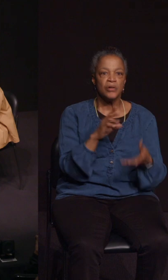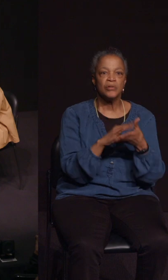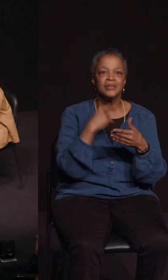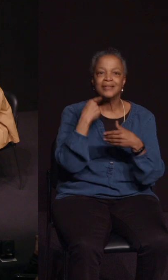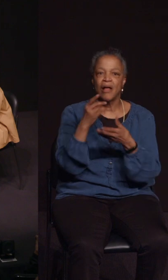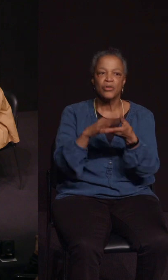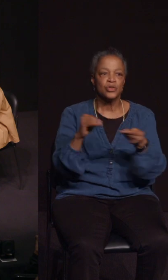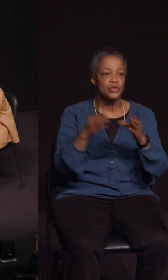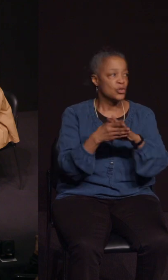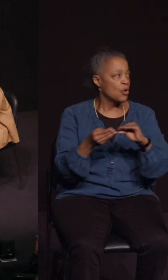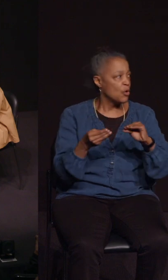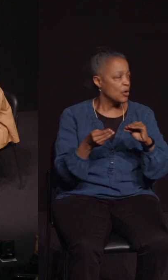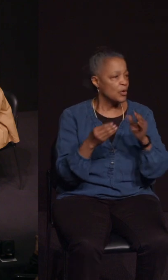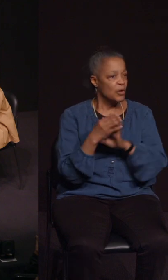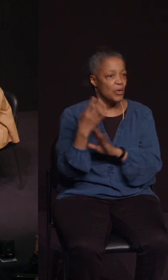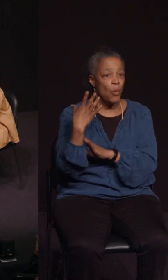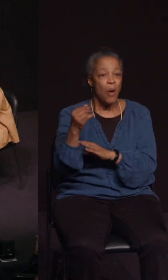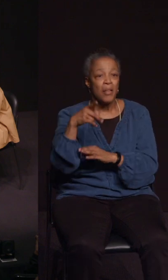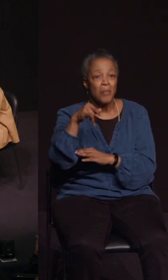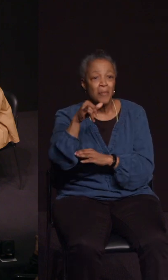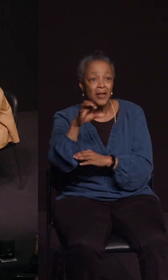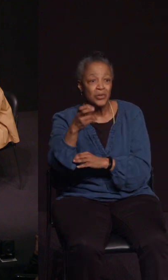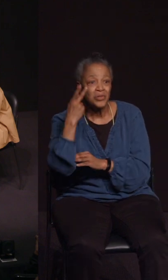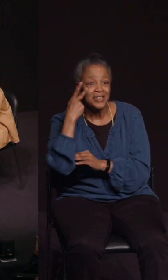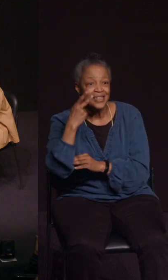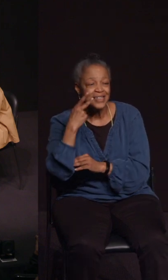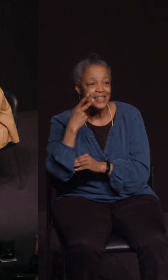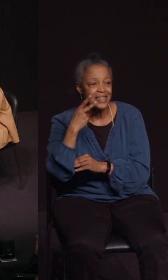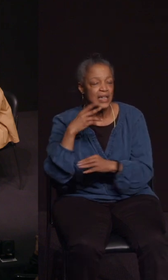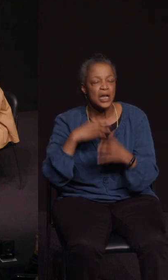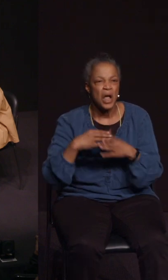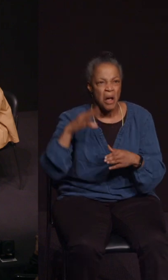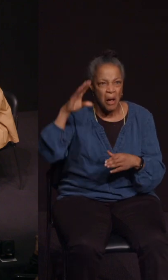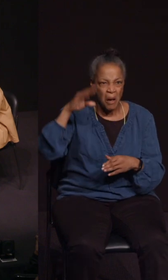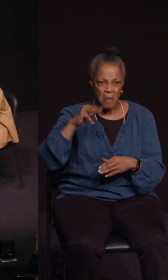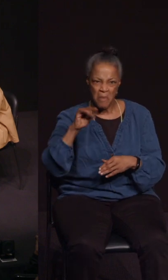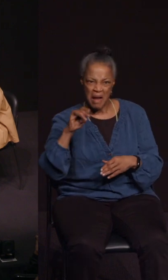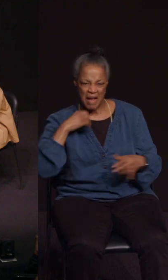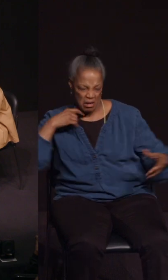they wanted out there for the public to see, as far as Mike Strong, Arman,